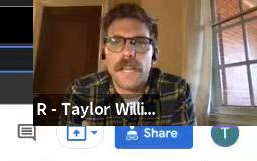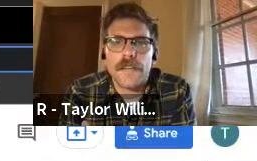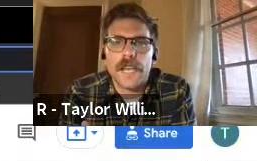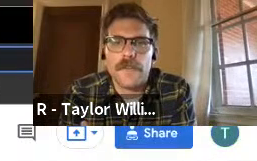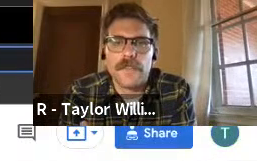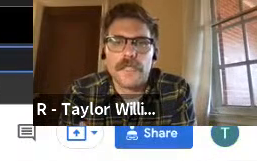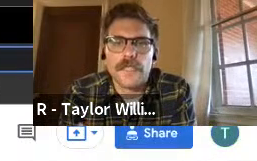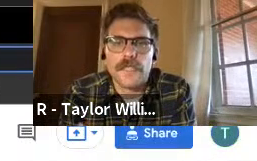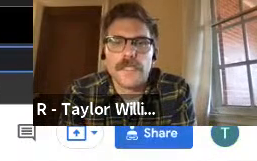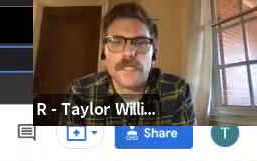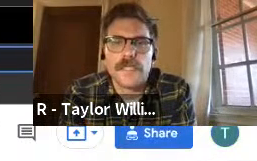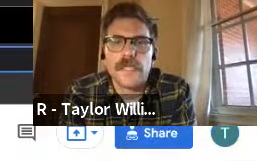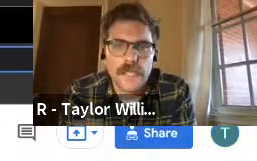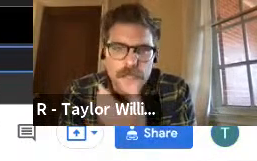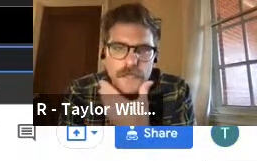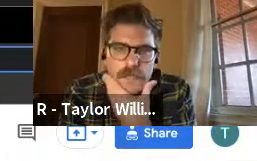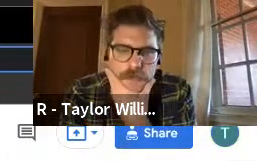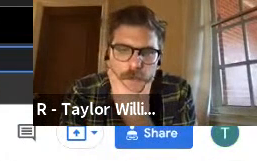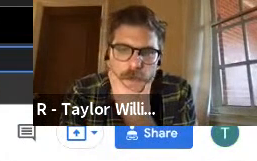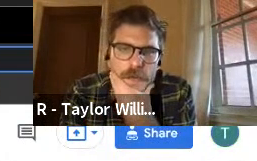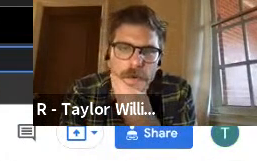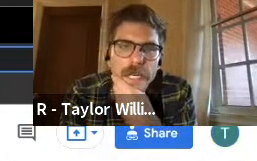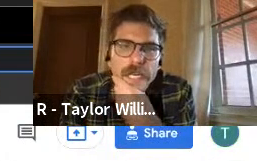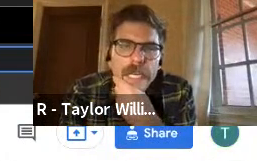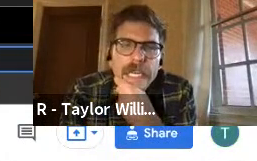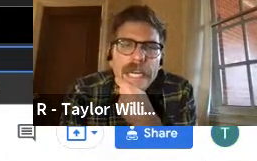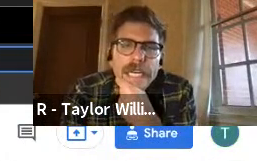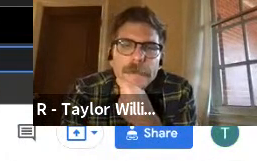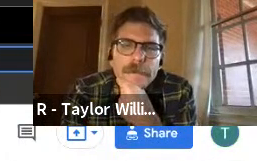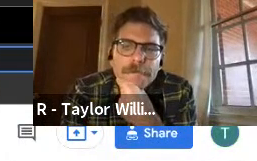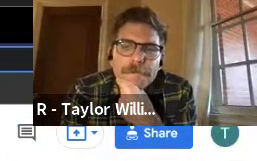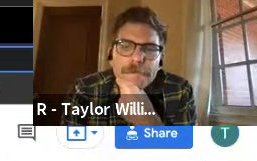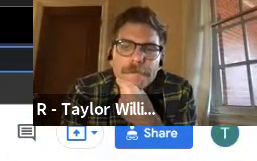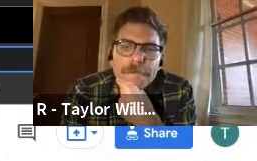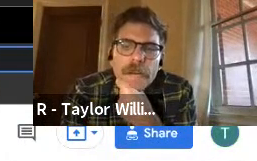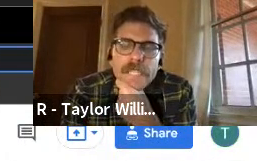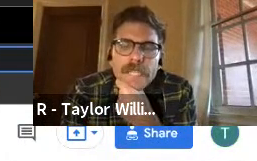and I'll navigate over to this window,